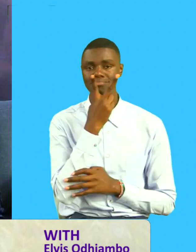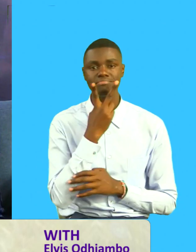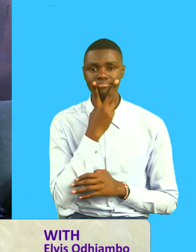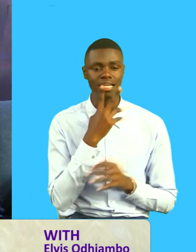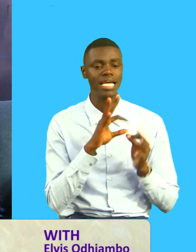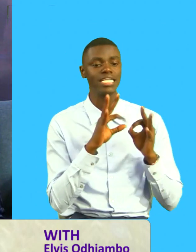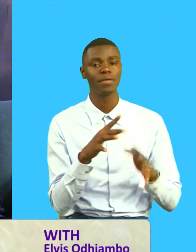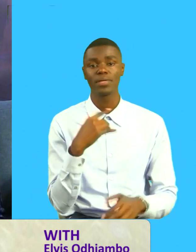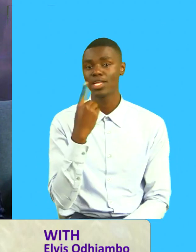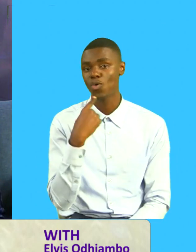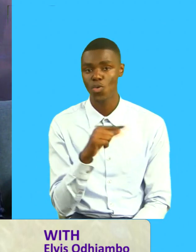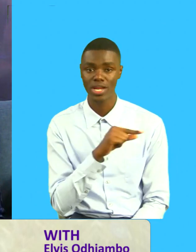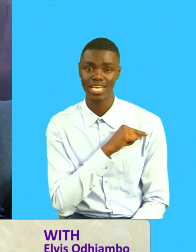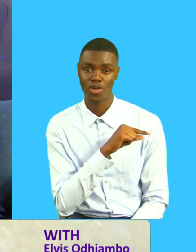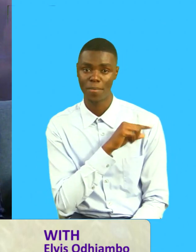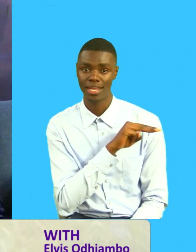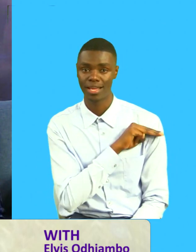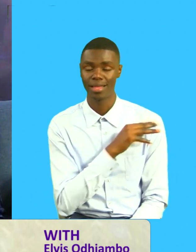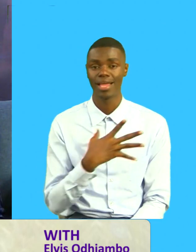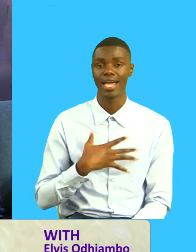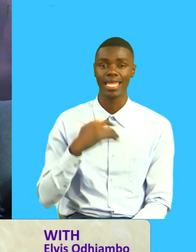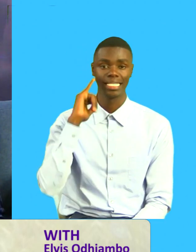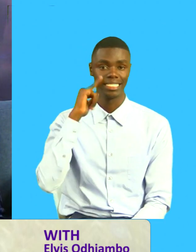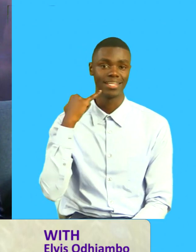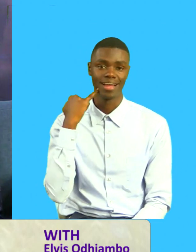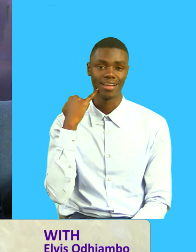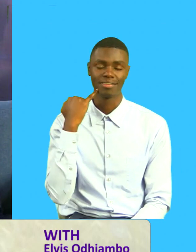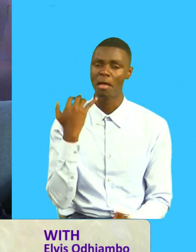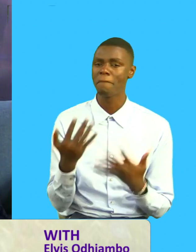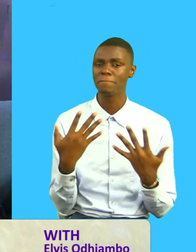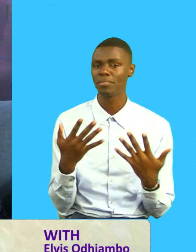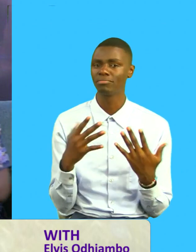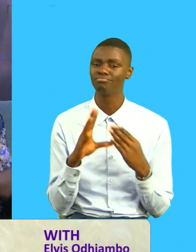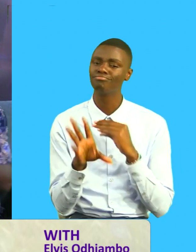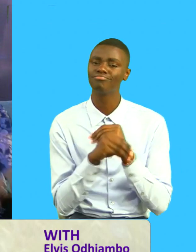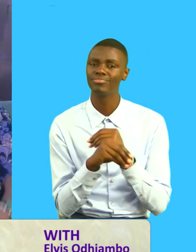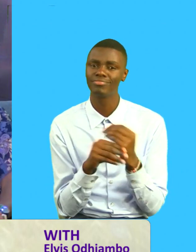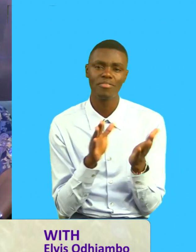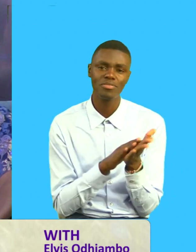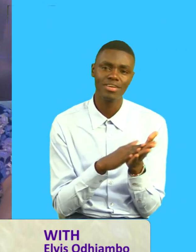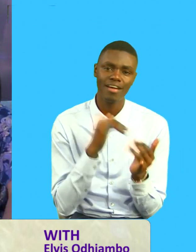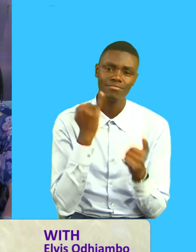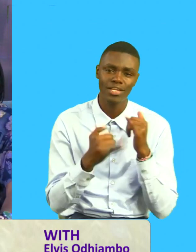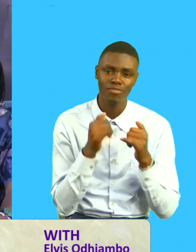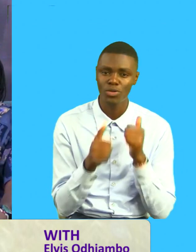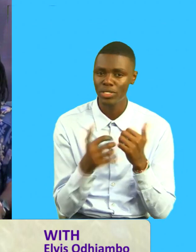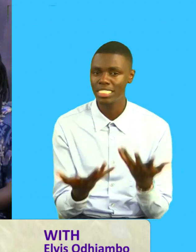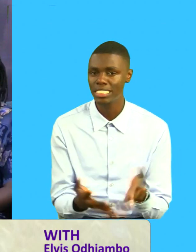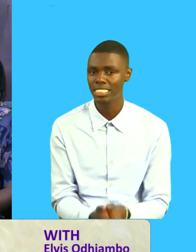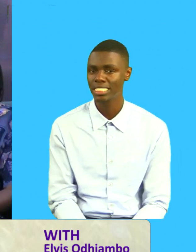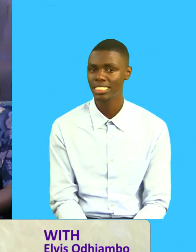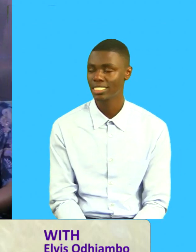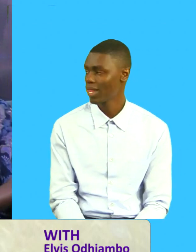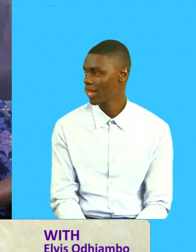interpreters have been Gideon Maina and Jirida Wafula. Maybe as you wind up, you want to say a few words to Kifunga?